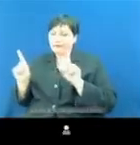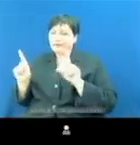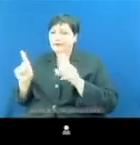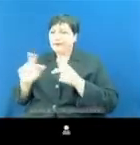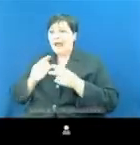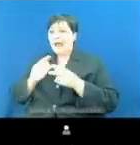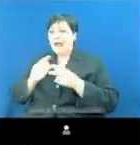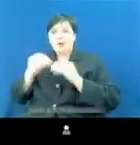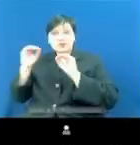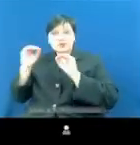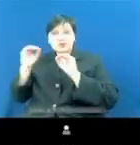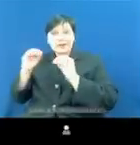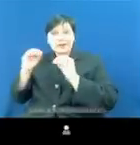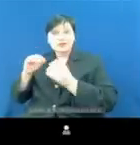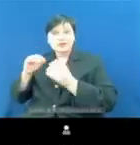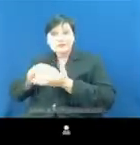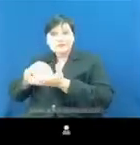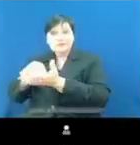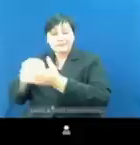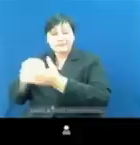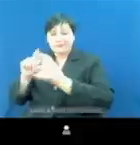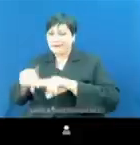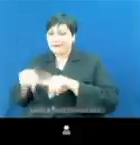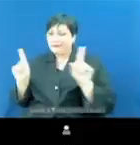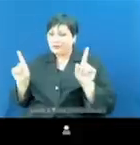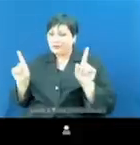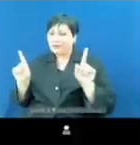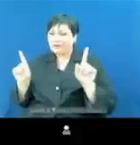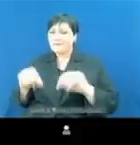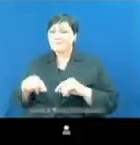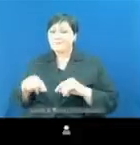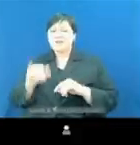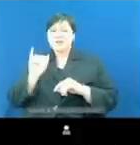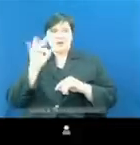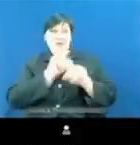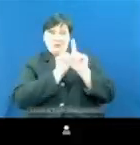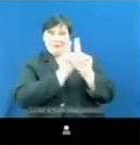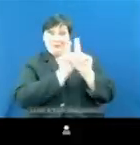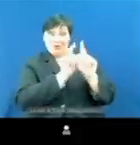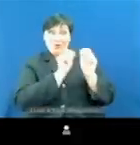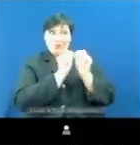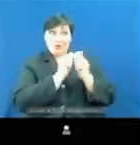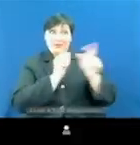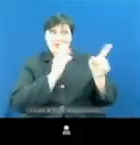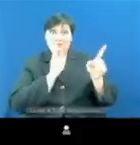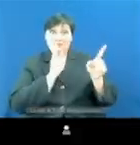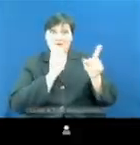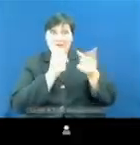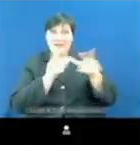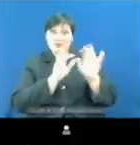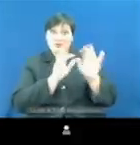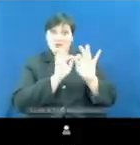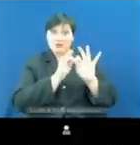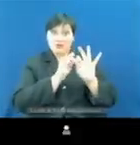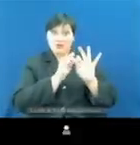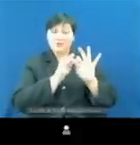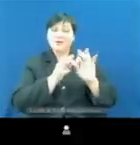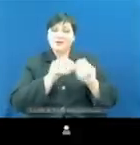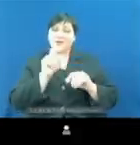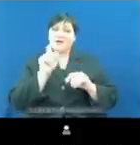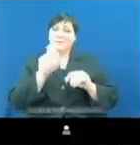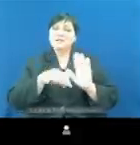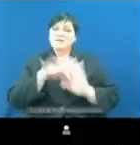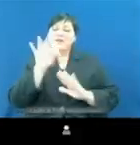would have, if I went with a spoken language interpreter, I would ensure that I located someone who is federally